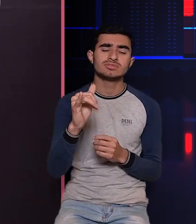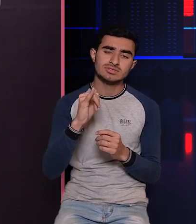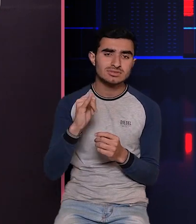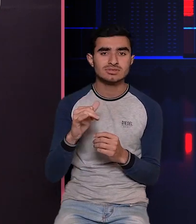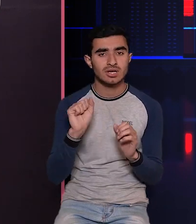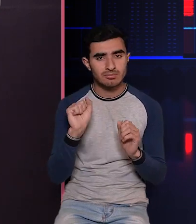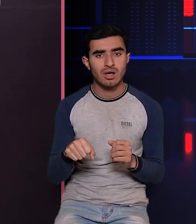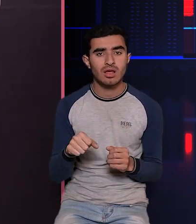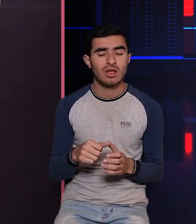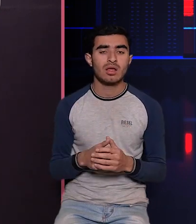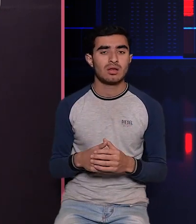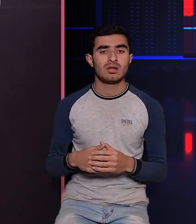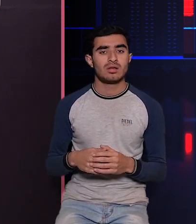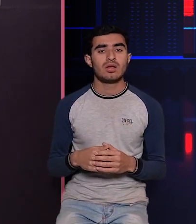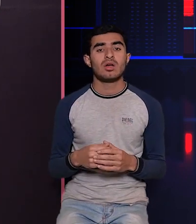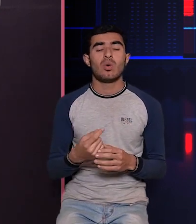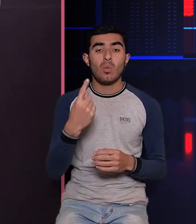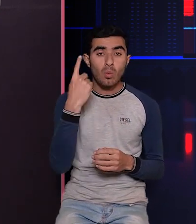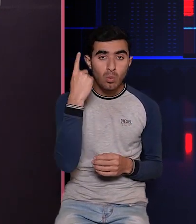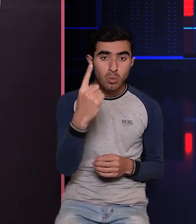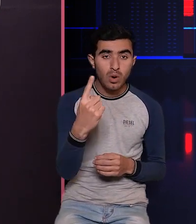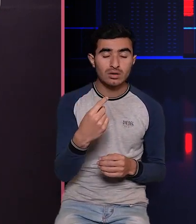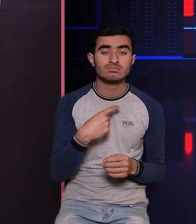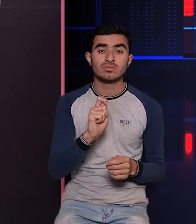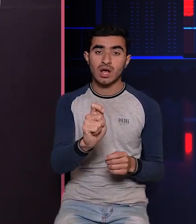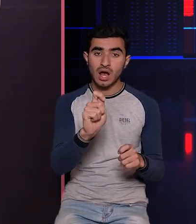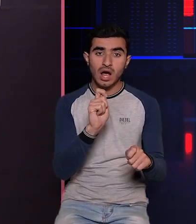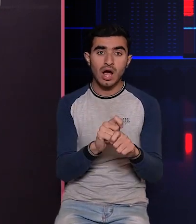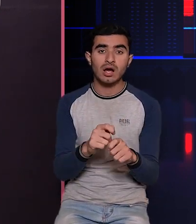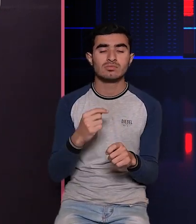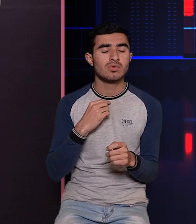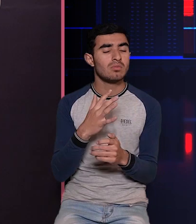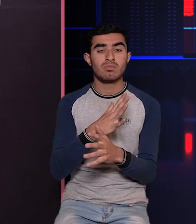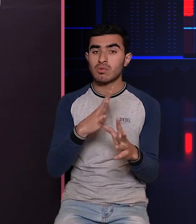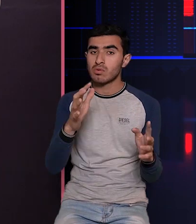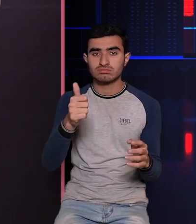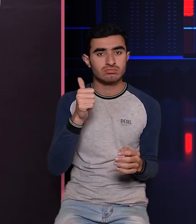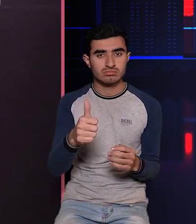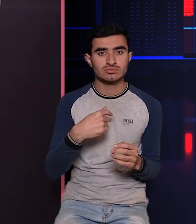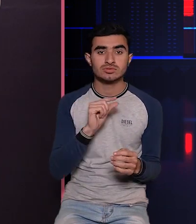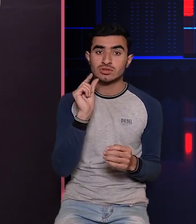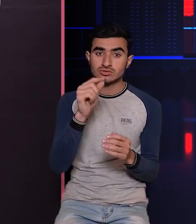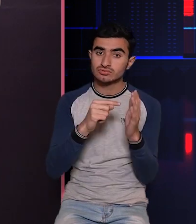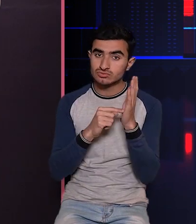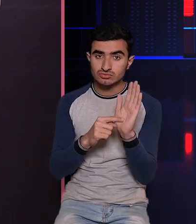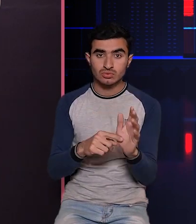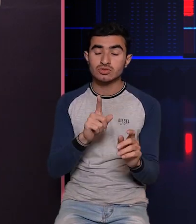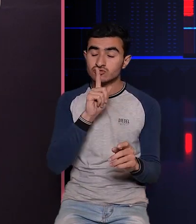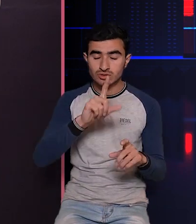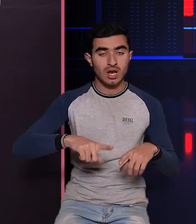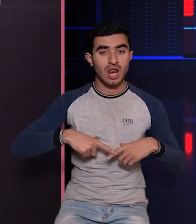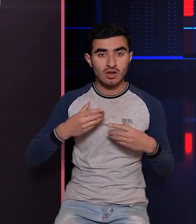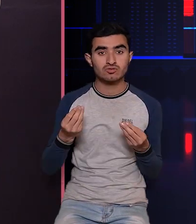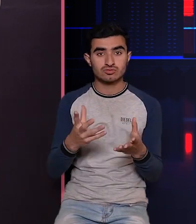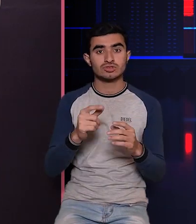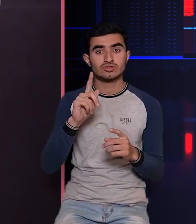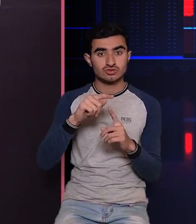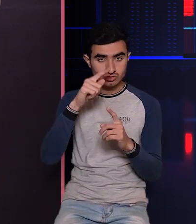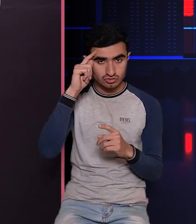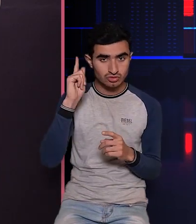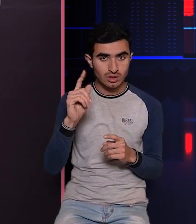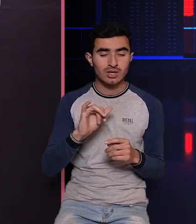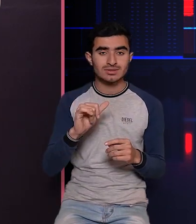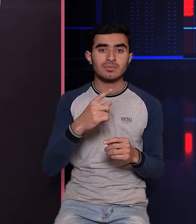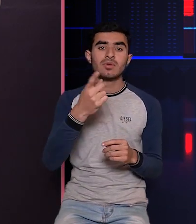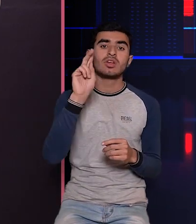project I thought was most amazing, which I have to bring to life. So Reem Falaknas, one of the artists, UAE artists, who was